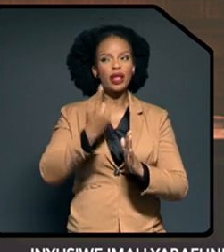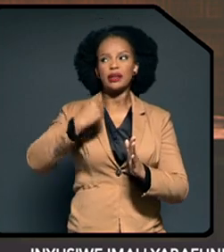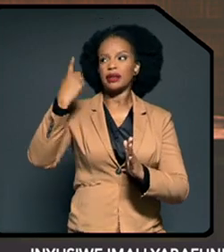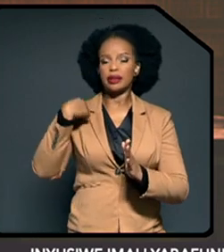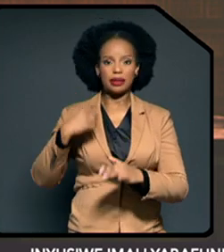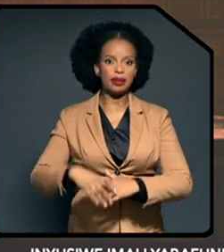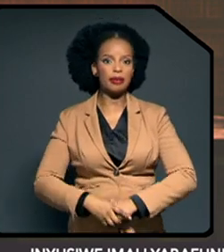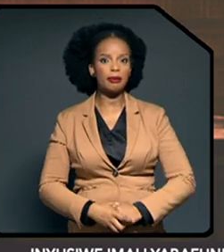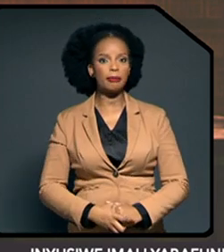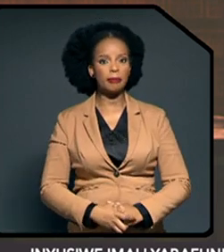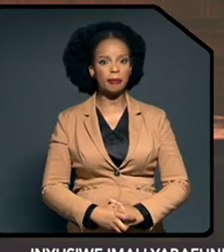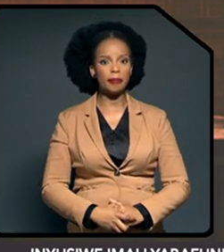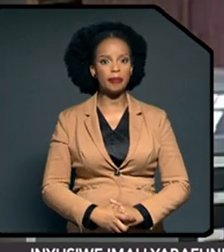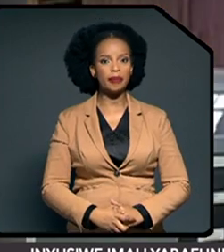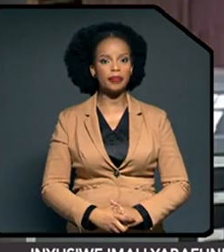zidlulileyo.